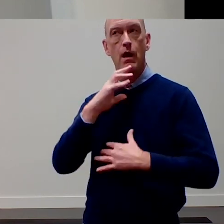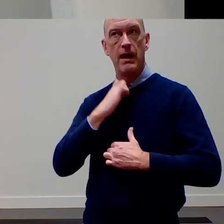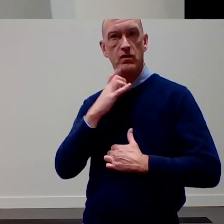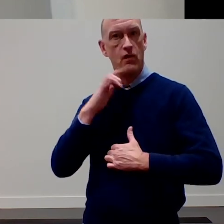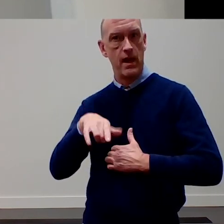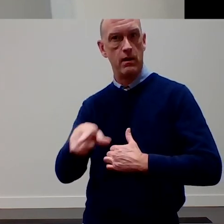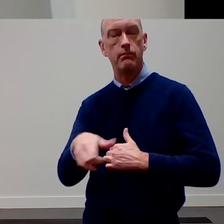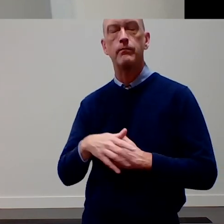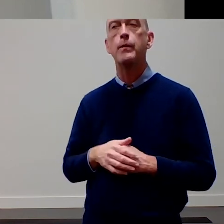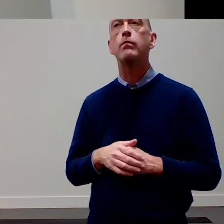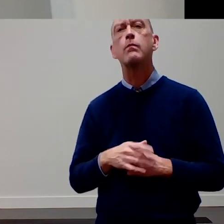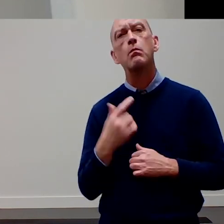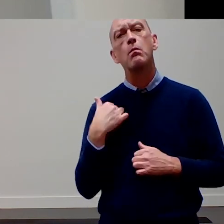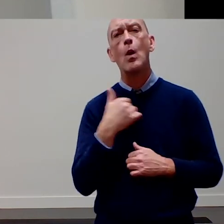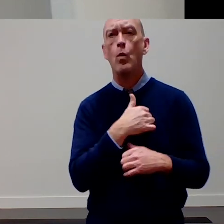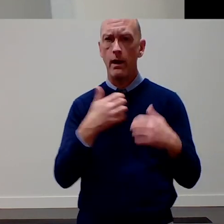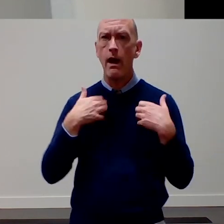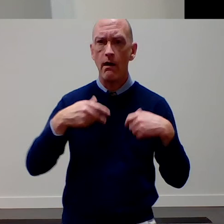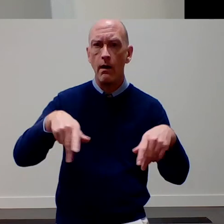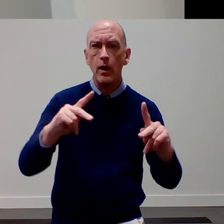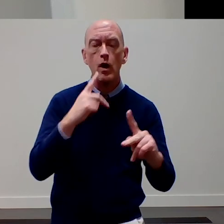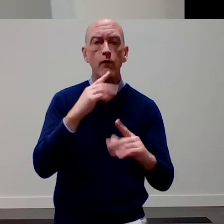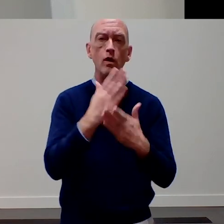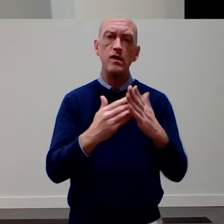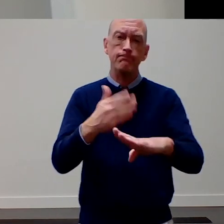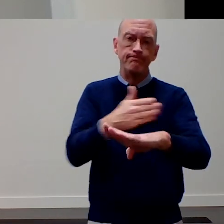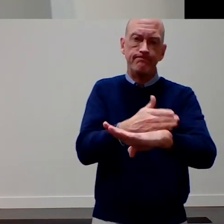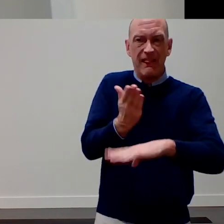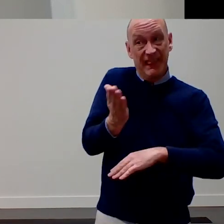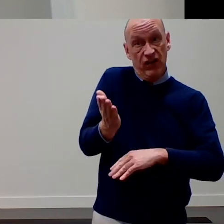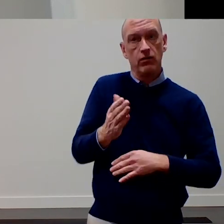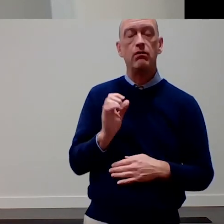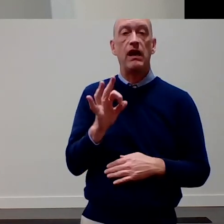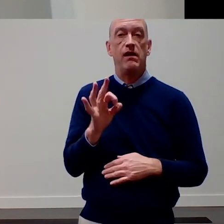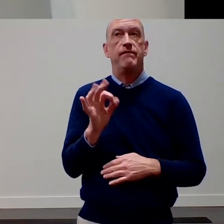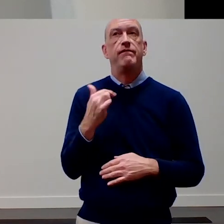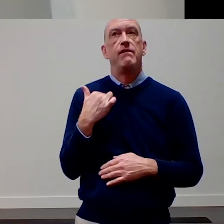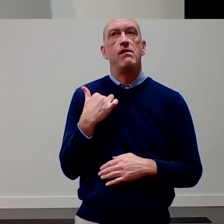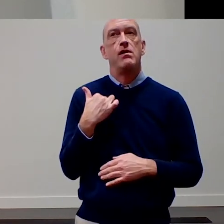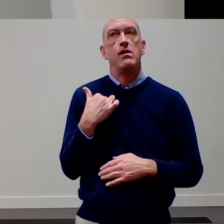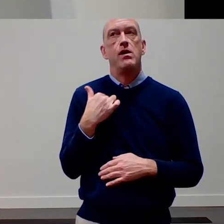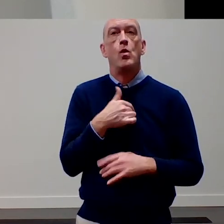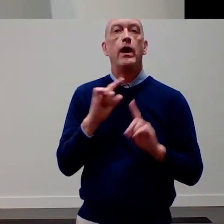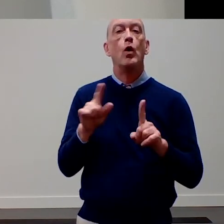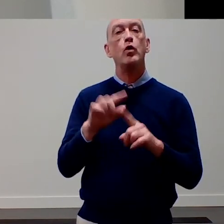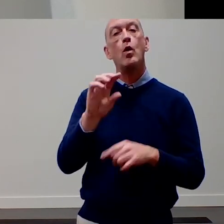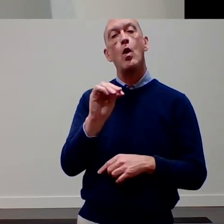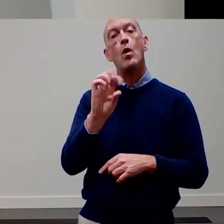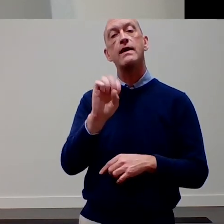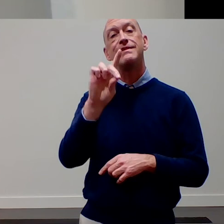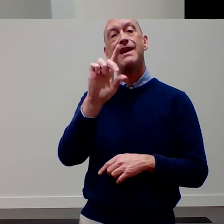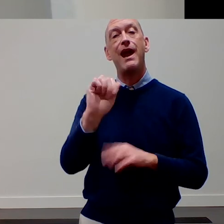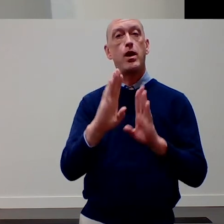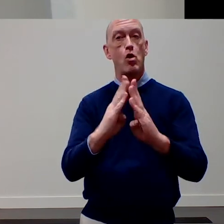same folks that called our educators and staff members heroes in March are now demanding they risk their lives and their